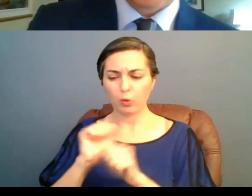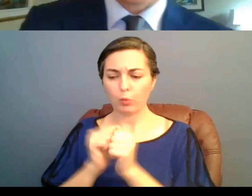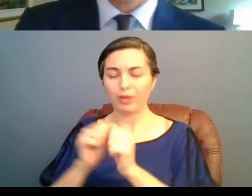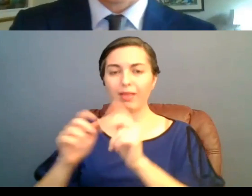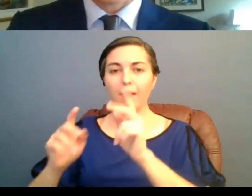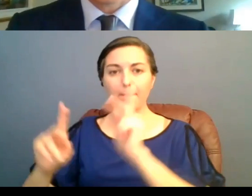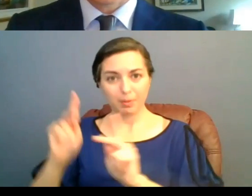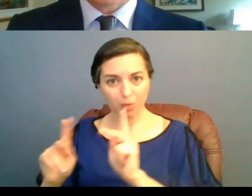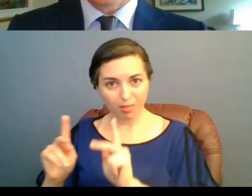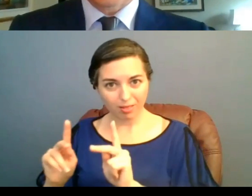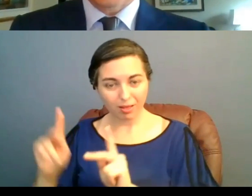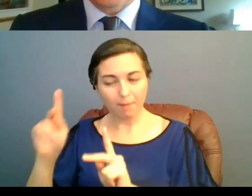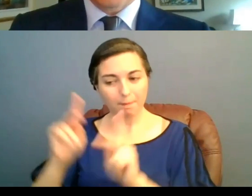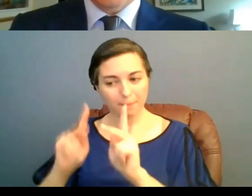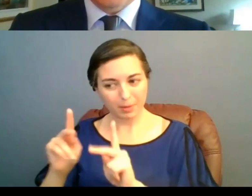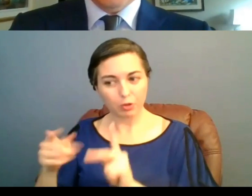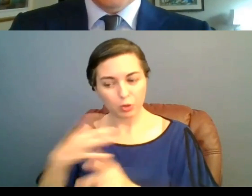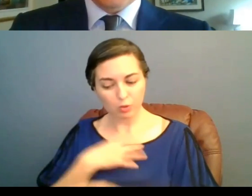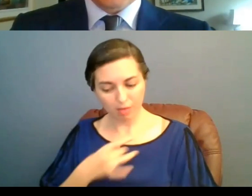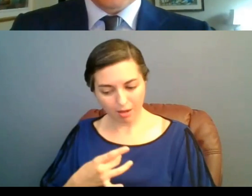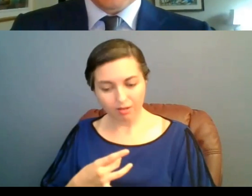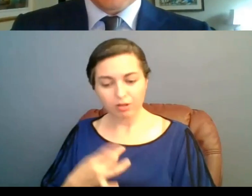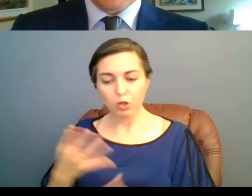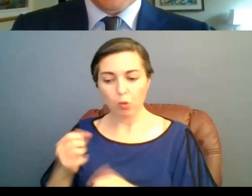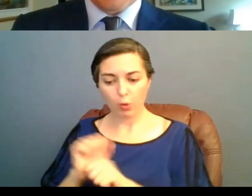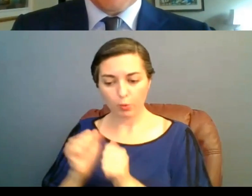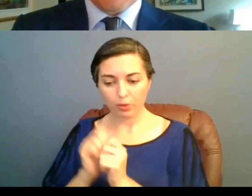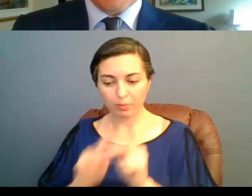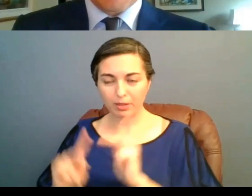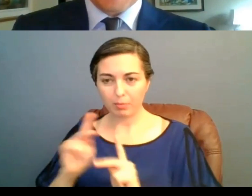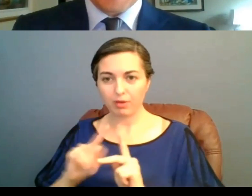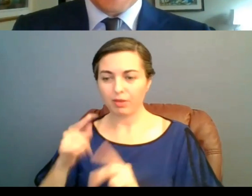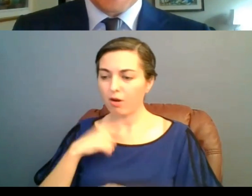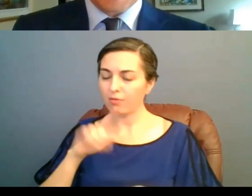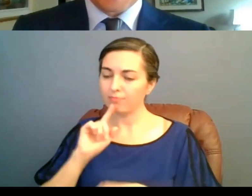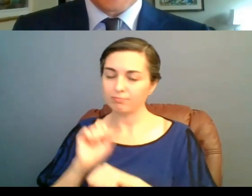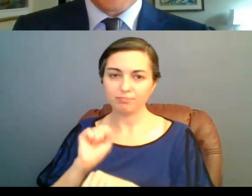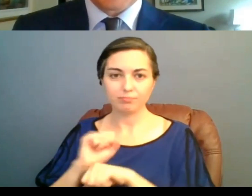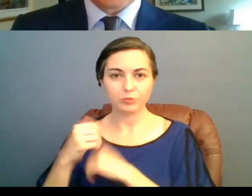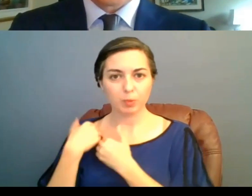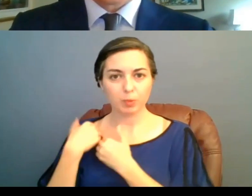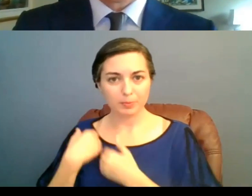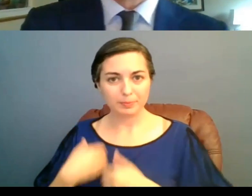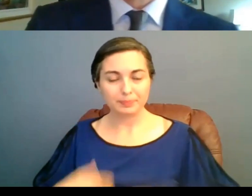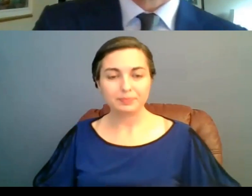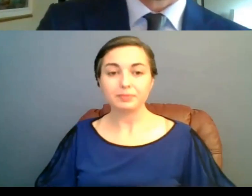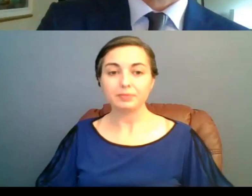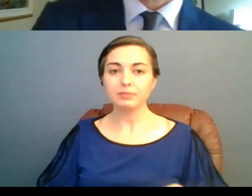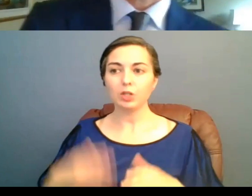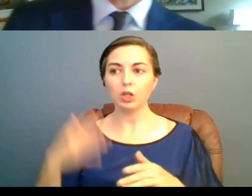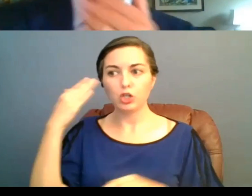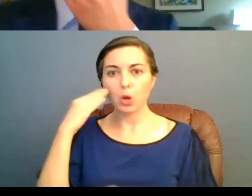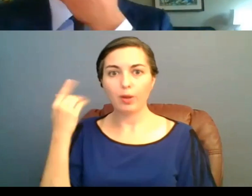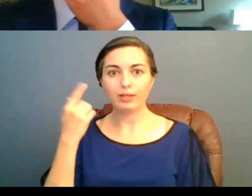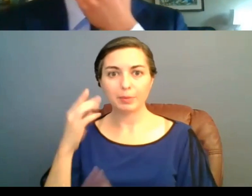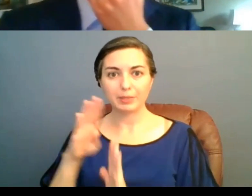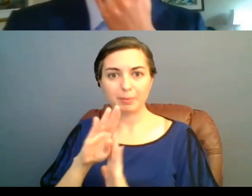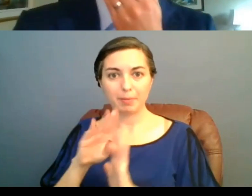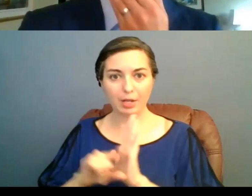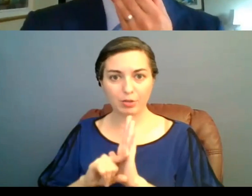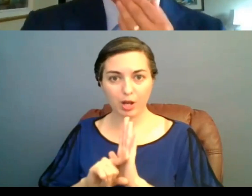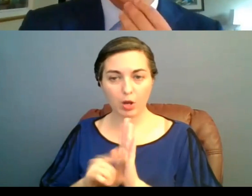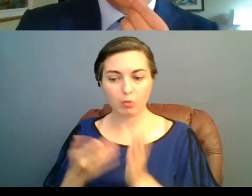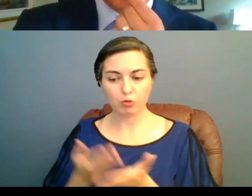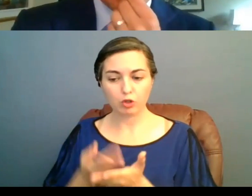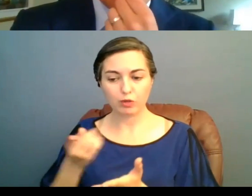people who are diligent and hardworking. And knowing someone's background, 1, obviously proves that you're diligent and you took the extra, it